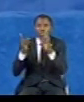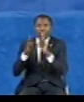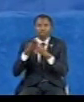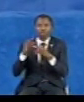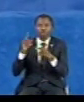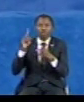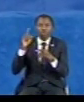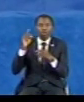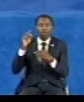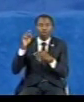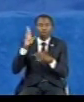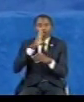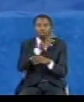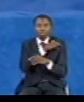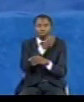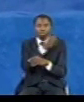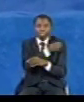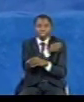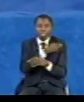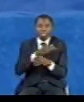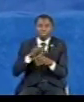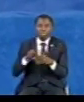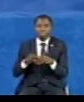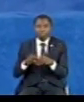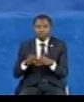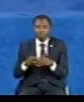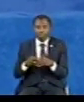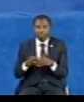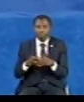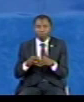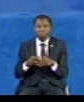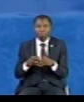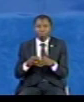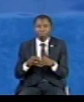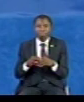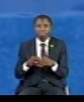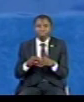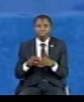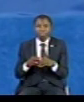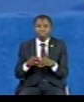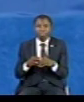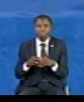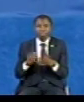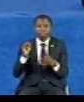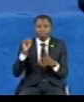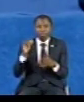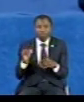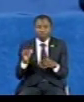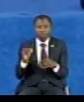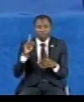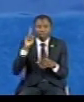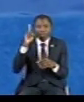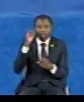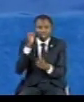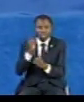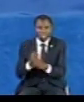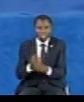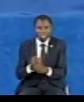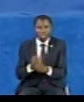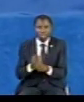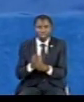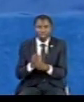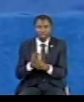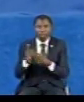we went to the hospital, they said we should go back. That after, when he reached 1 year, we should come back. So it got to 1 year, we went back